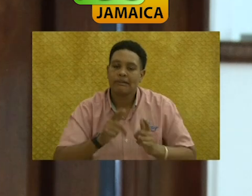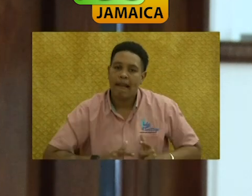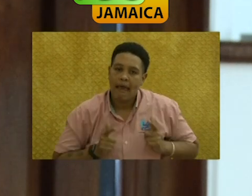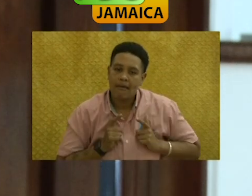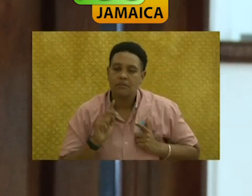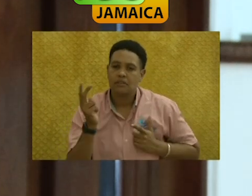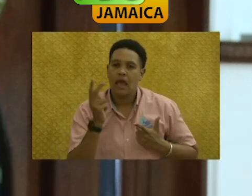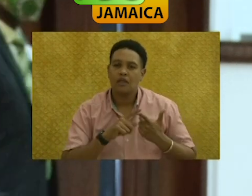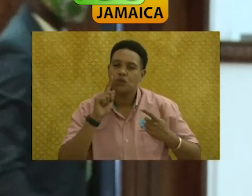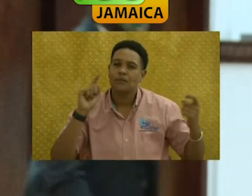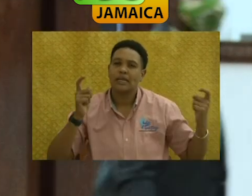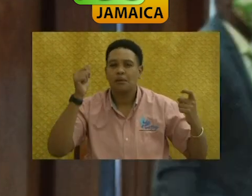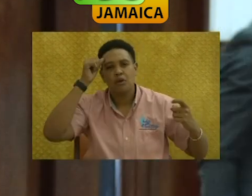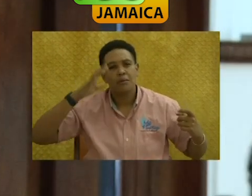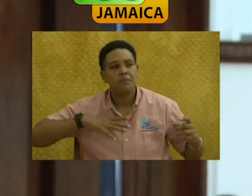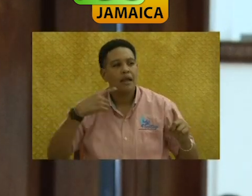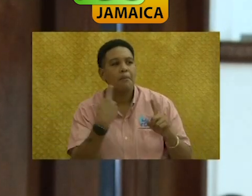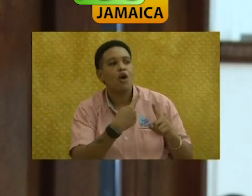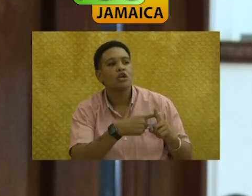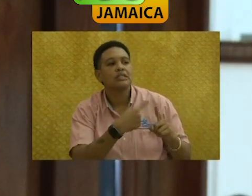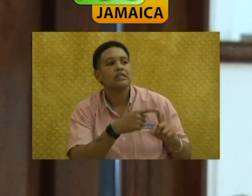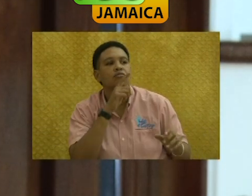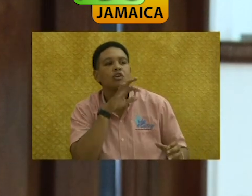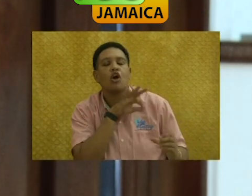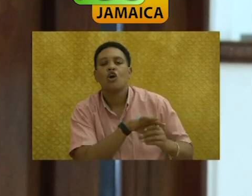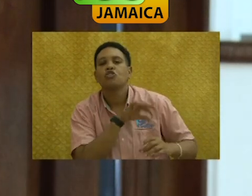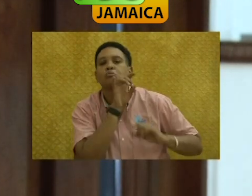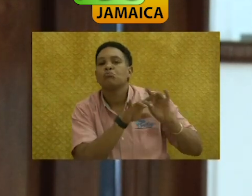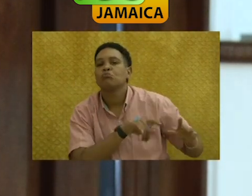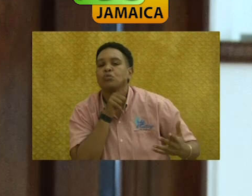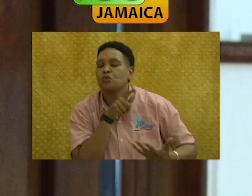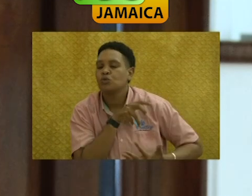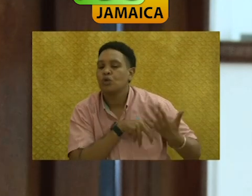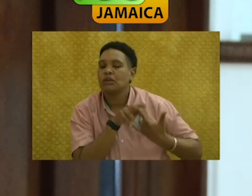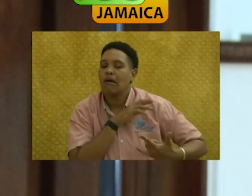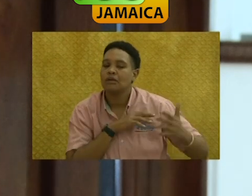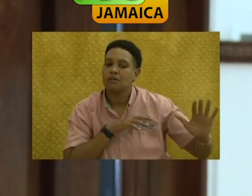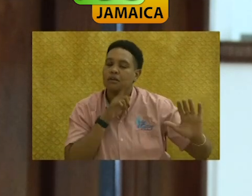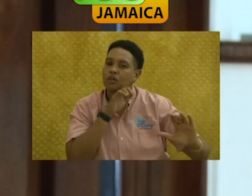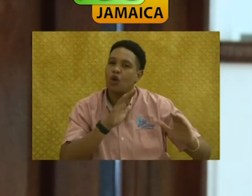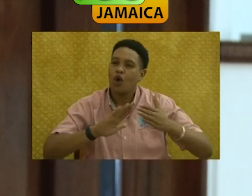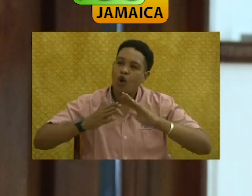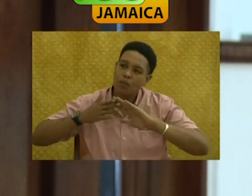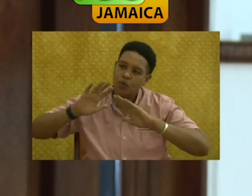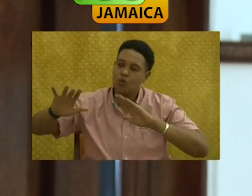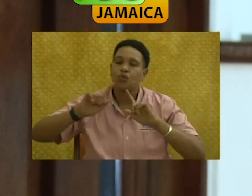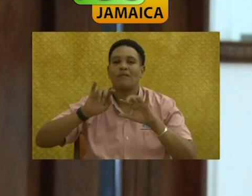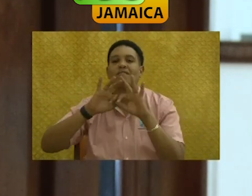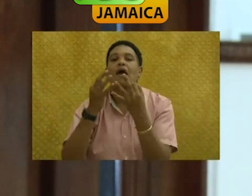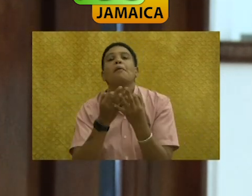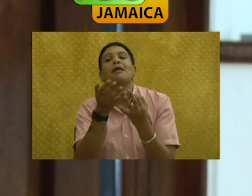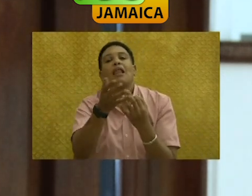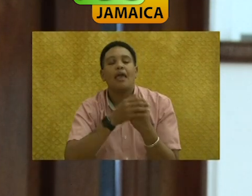models. To celebrate men's positive contributions to society, to community, to